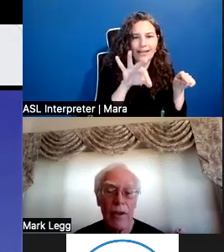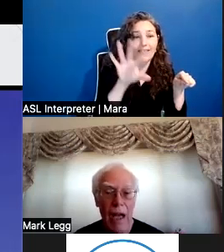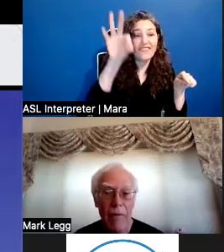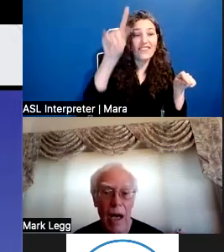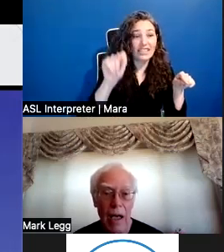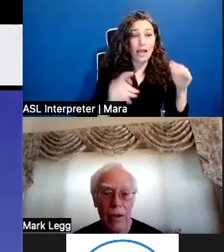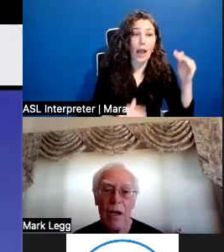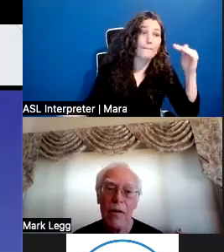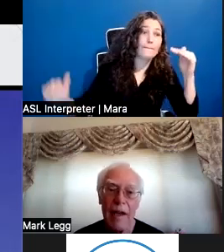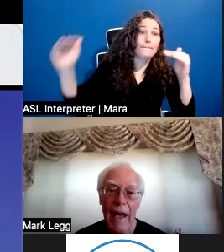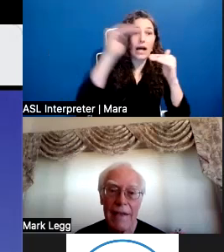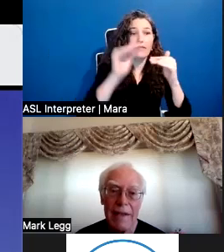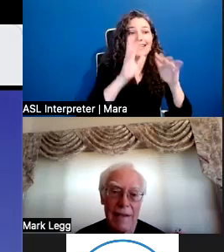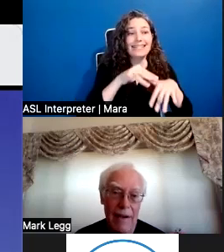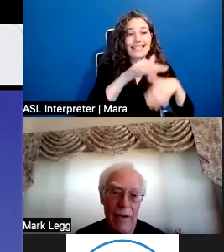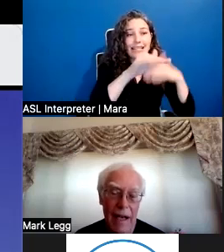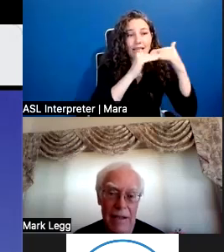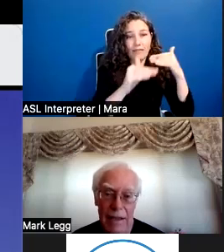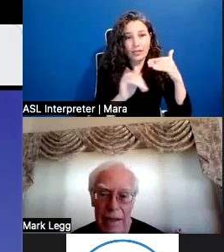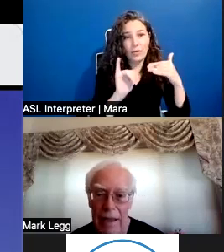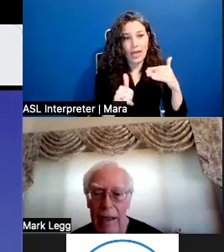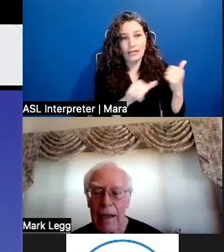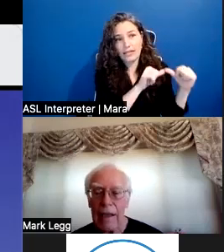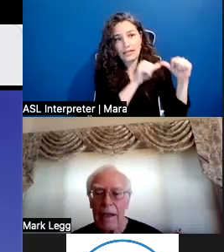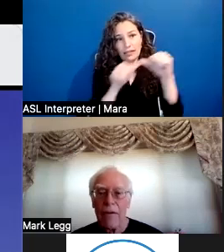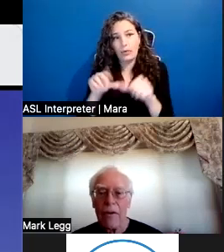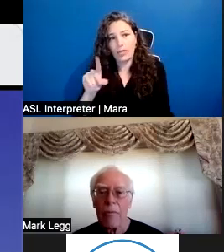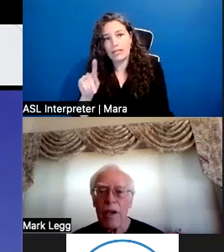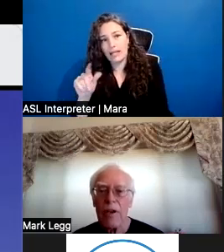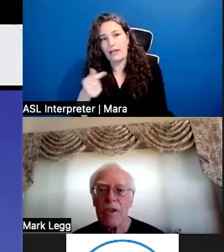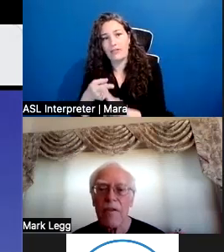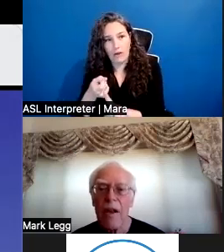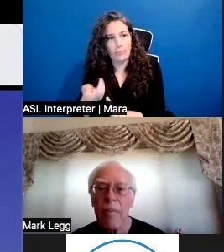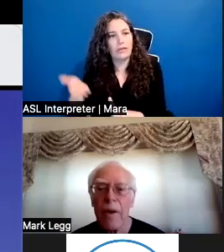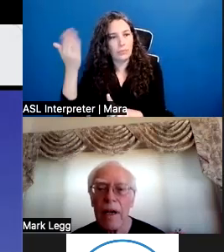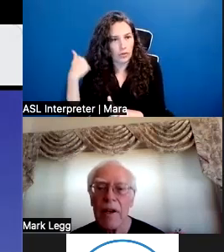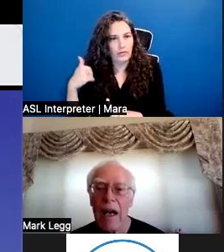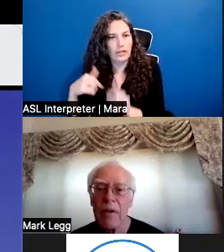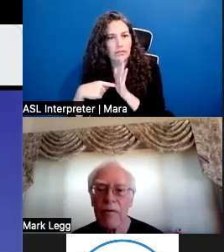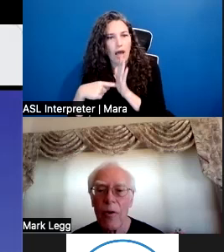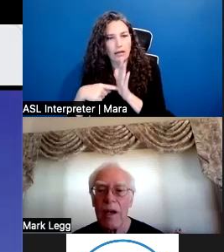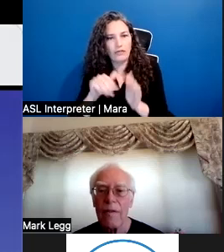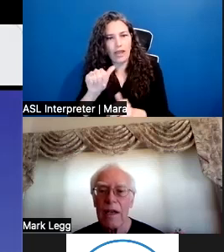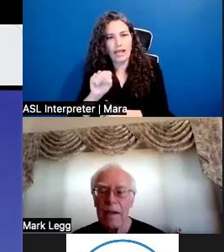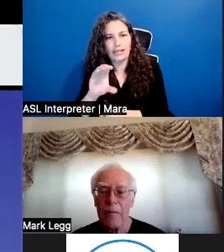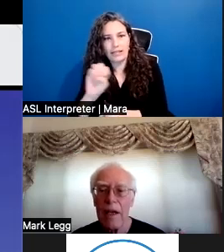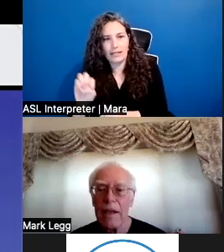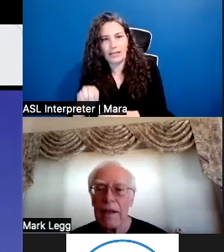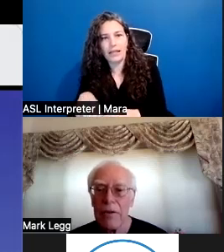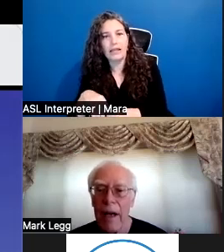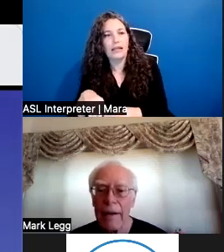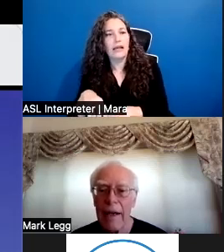by all these tsunami modelers for the ASCE 7-16. Furthermore, you can see farther up there, it even got up to 40 feet in the